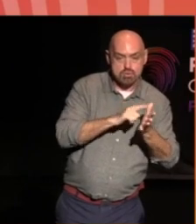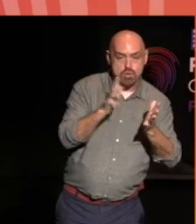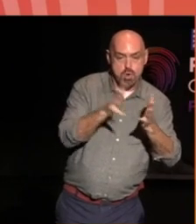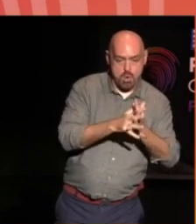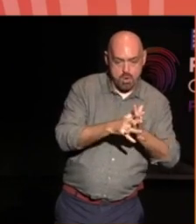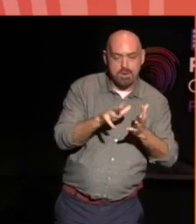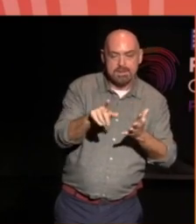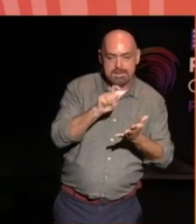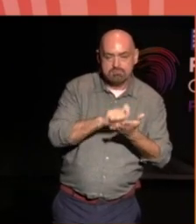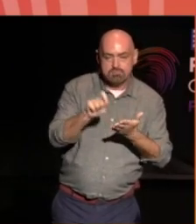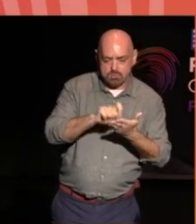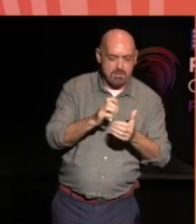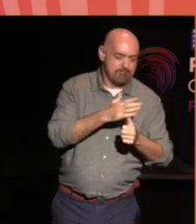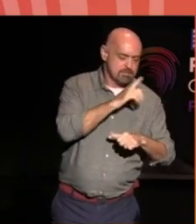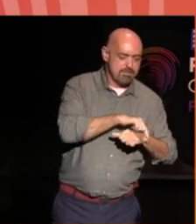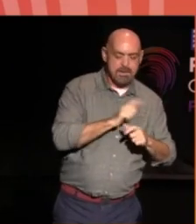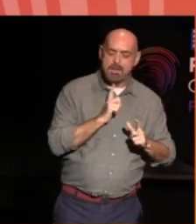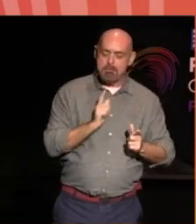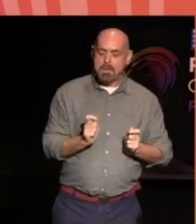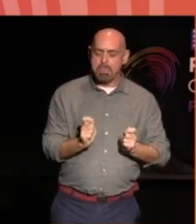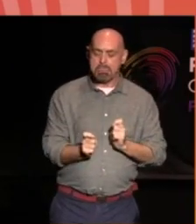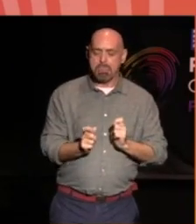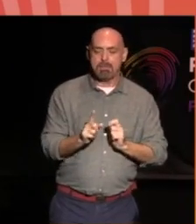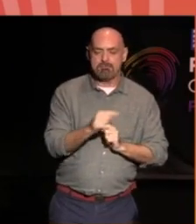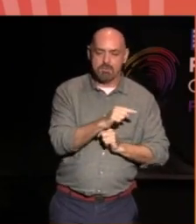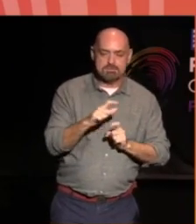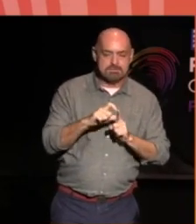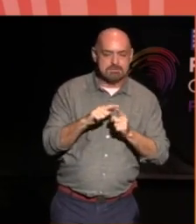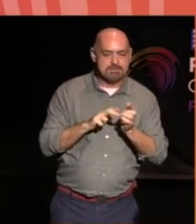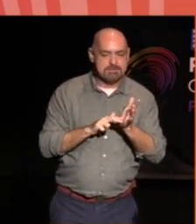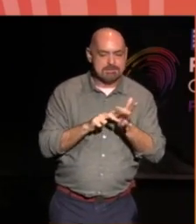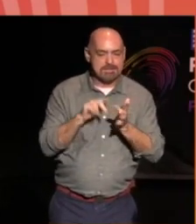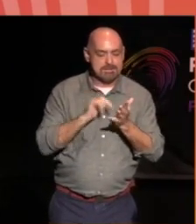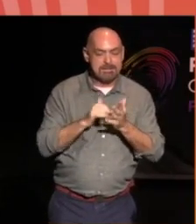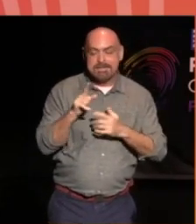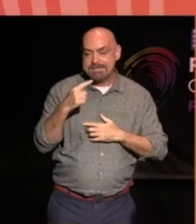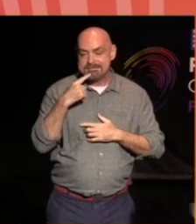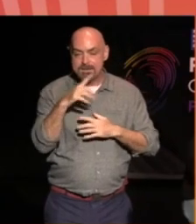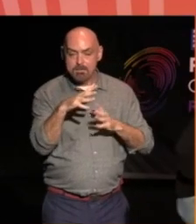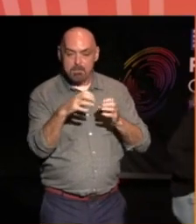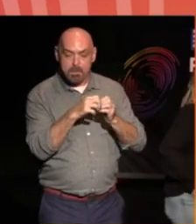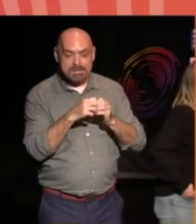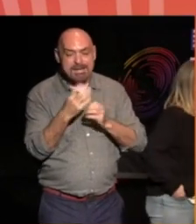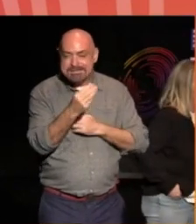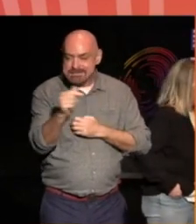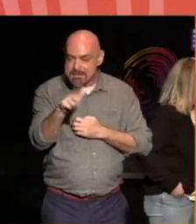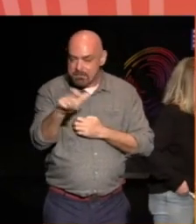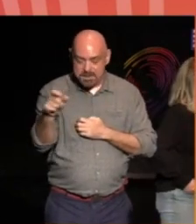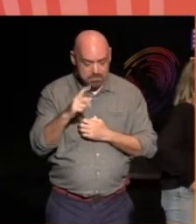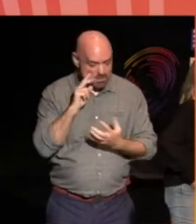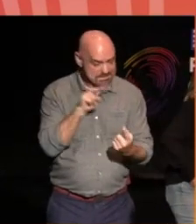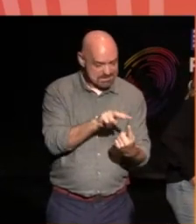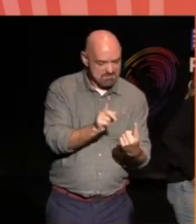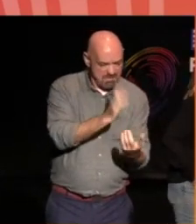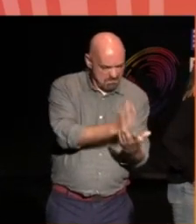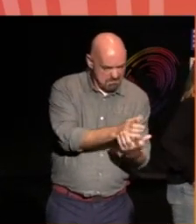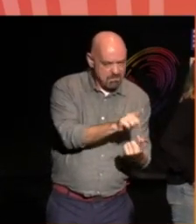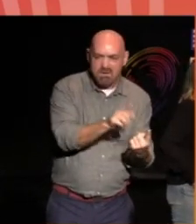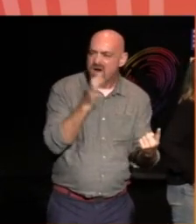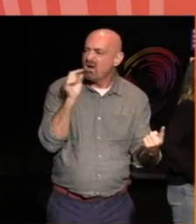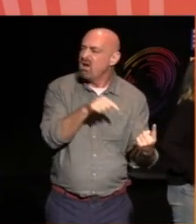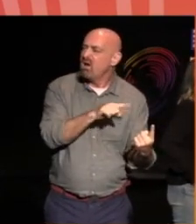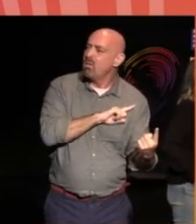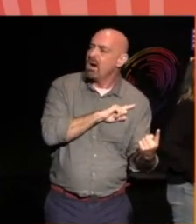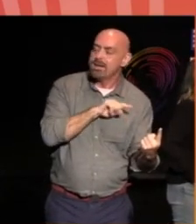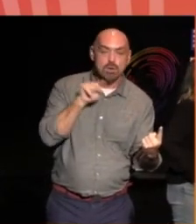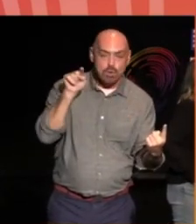wrote in the first place. And I've changed it a little bit for Dennis, but he often said, Bobby Kennedy, some people see things as they are and ask why,